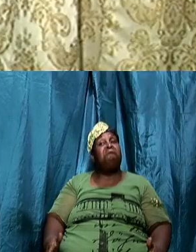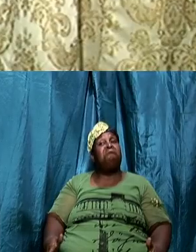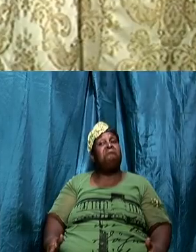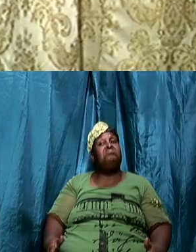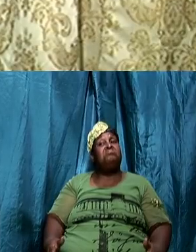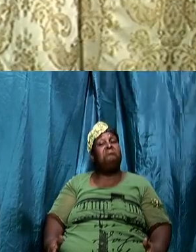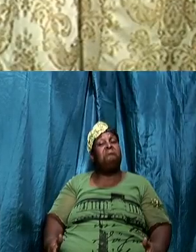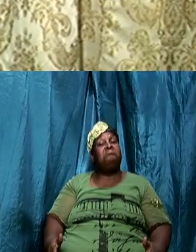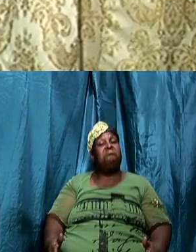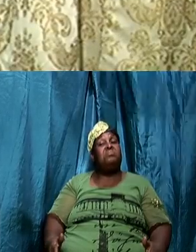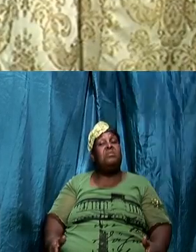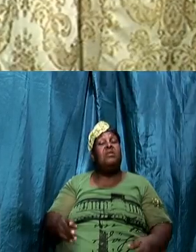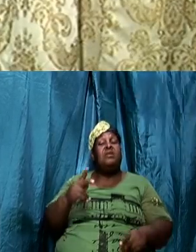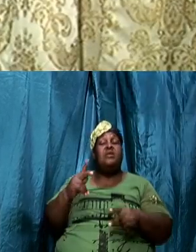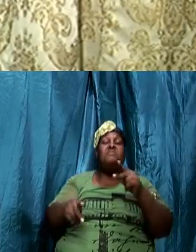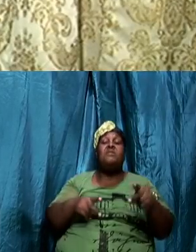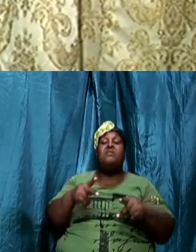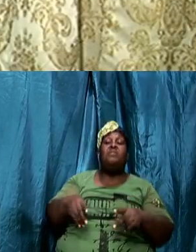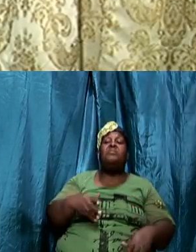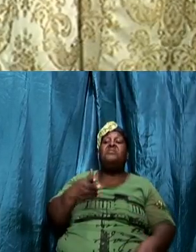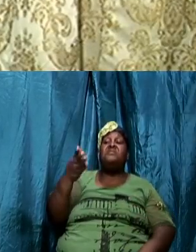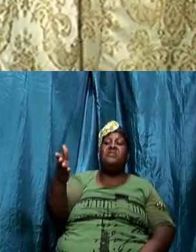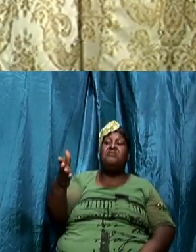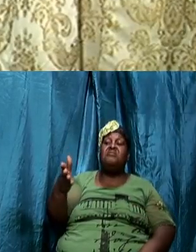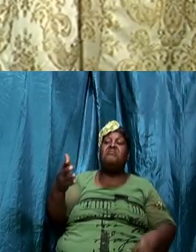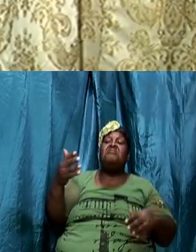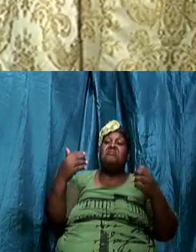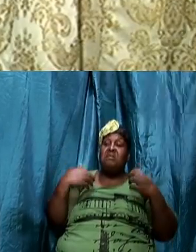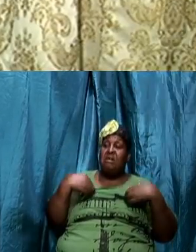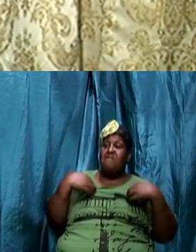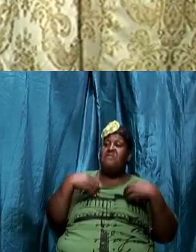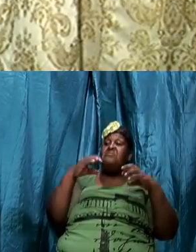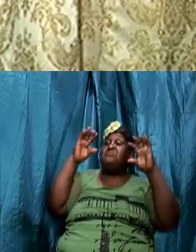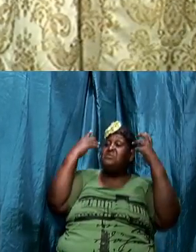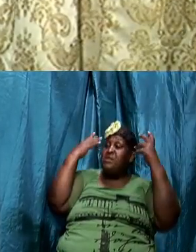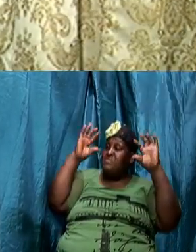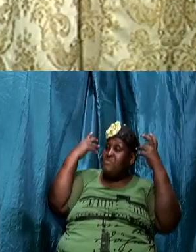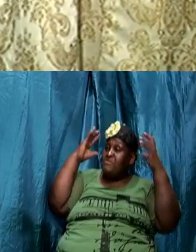Yes. The people were there having a feast